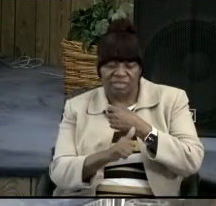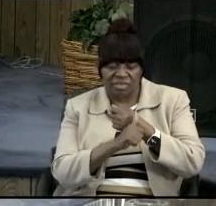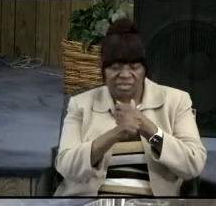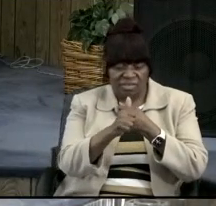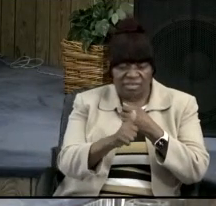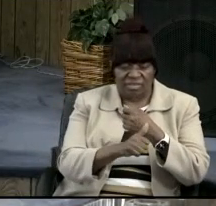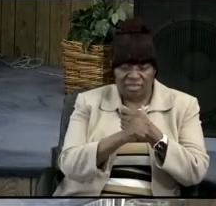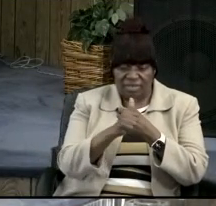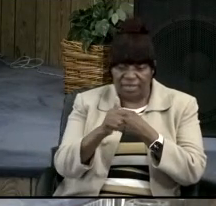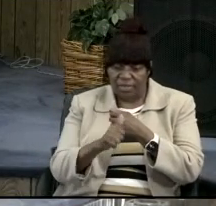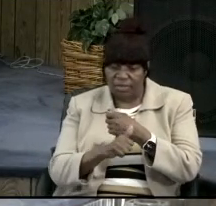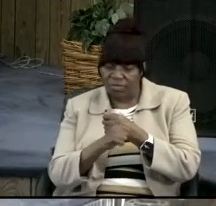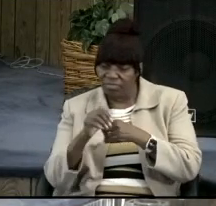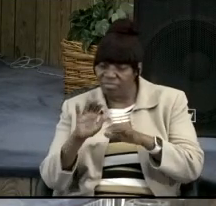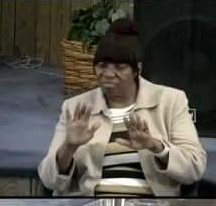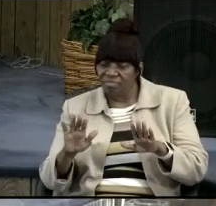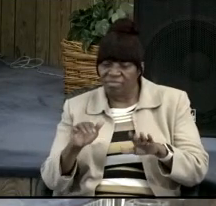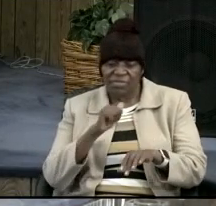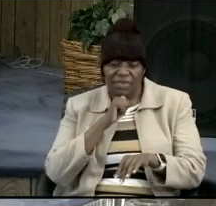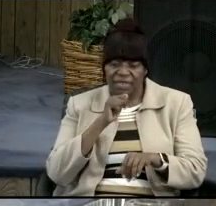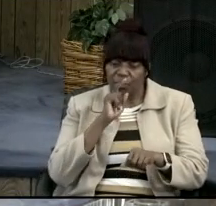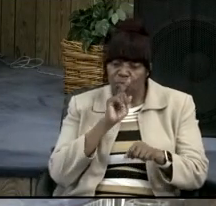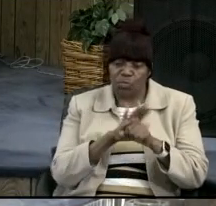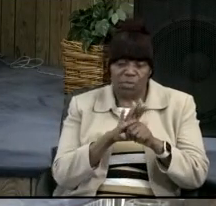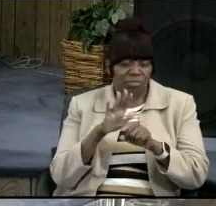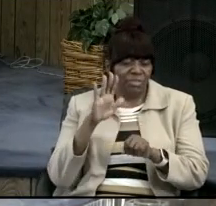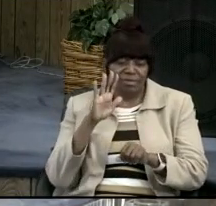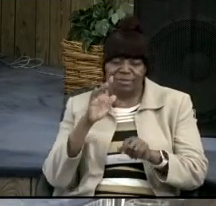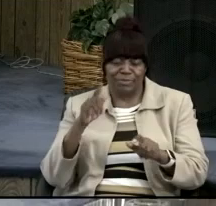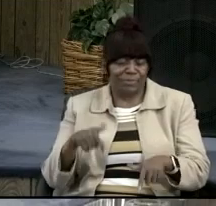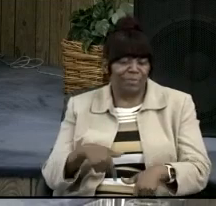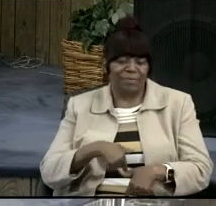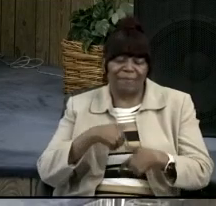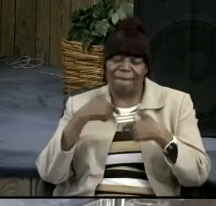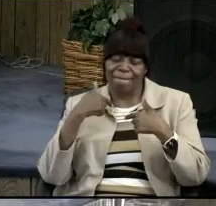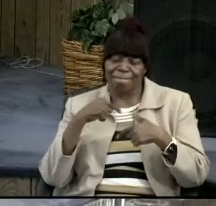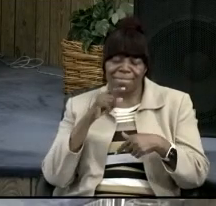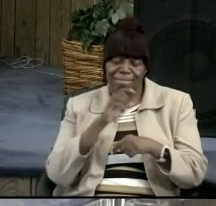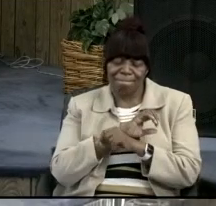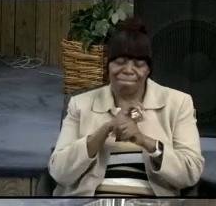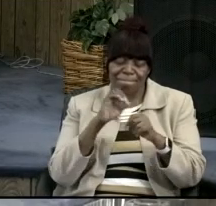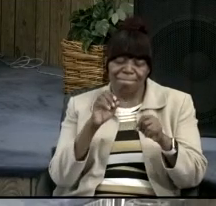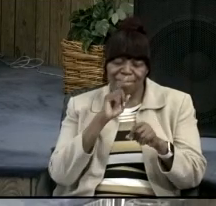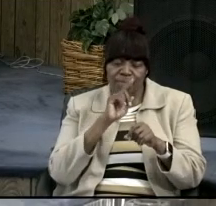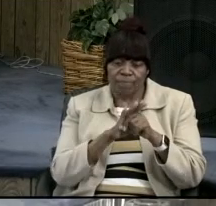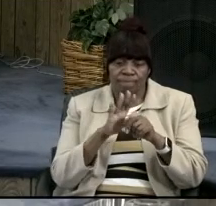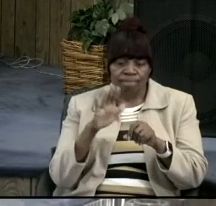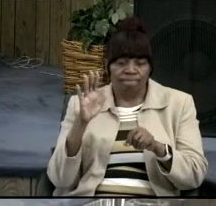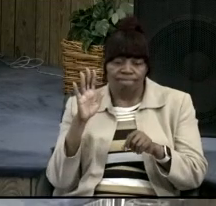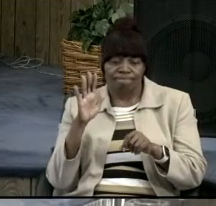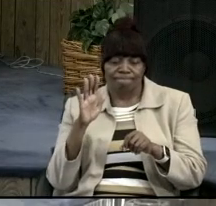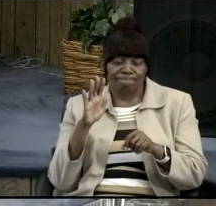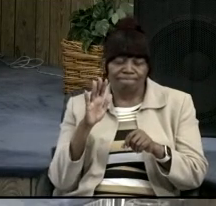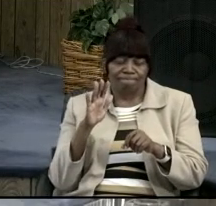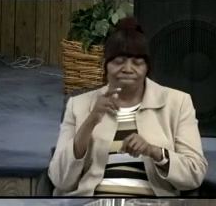not a guarantee you're going to grow up. It's not a guarantee you're going to make it. It's not a guarantee that when you lose your mind that you're going to come back. They don't